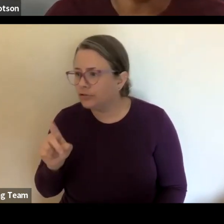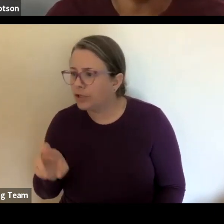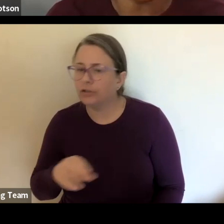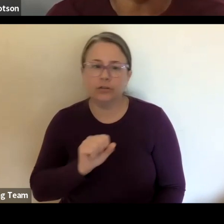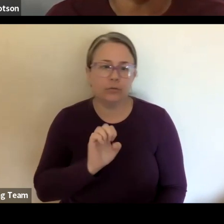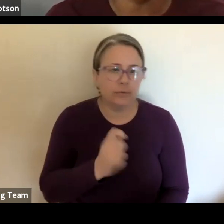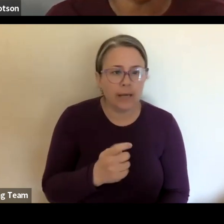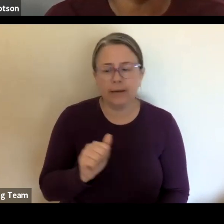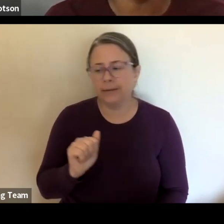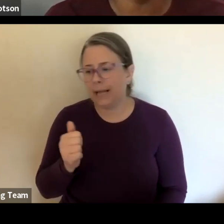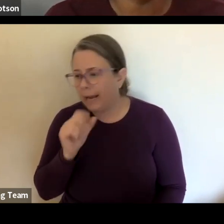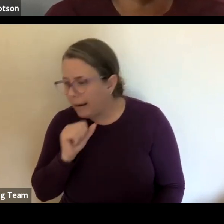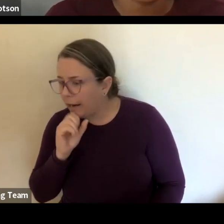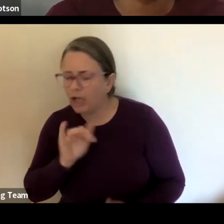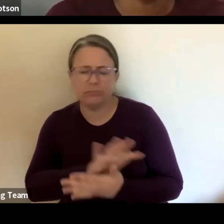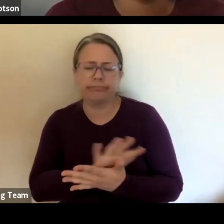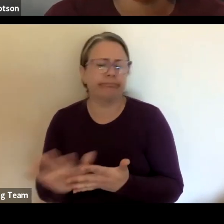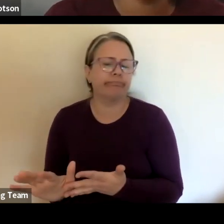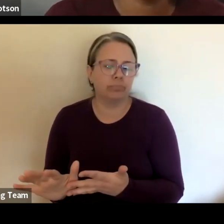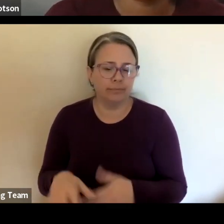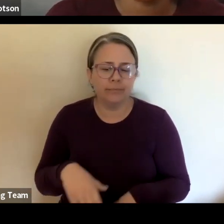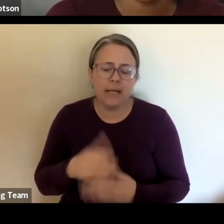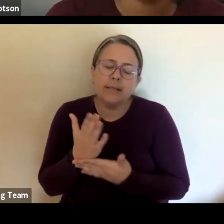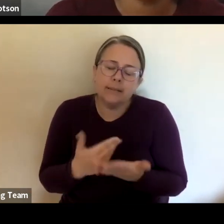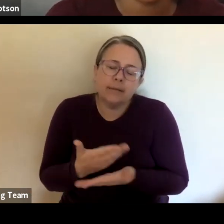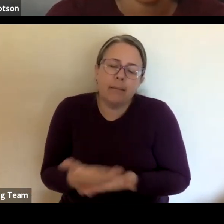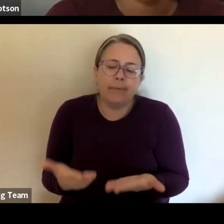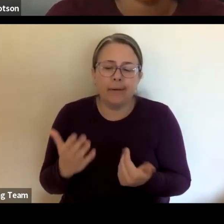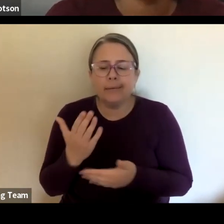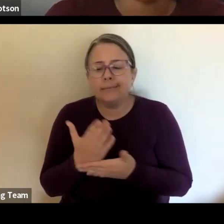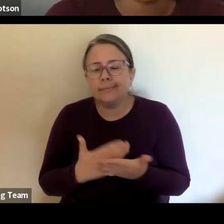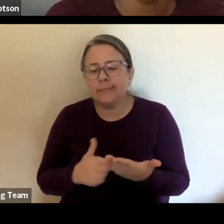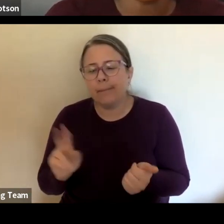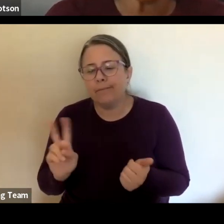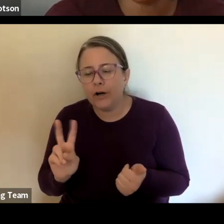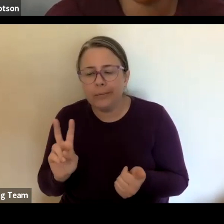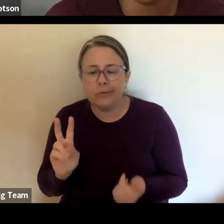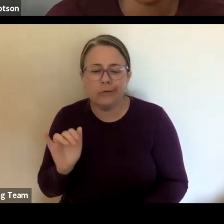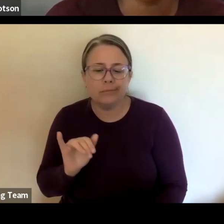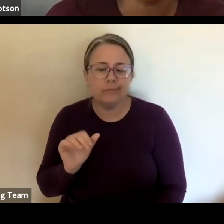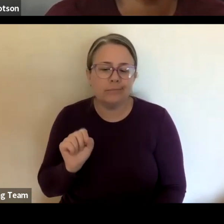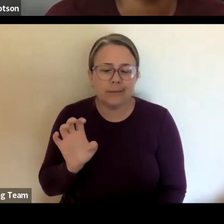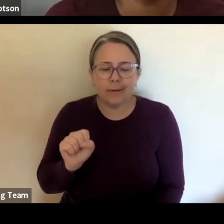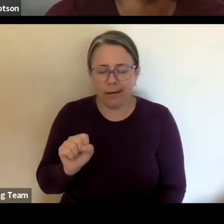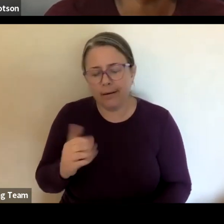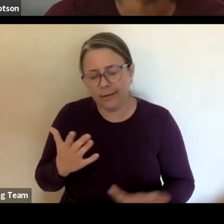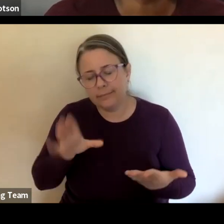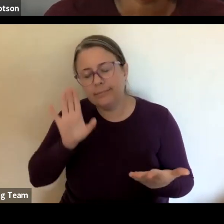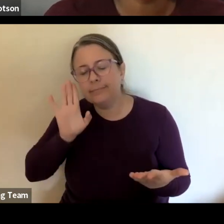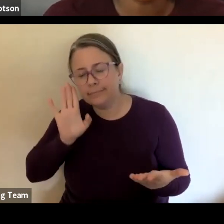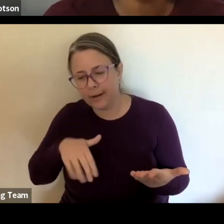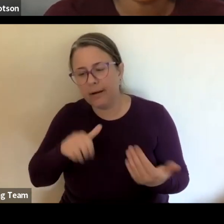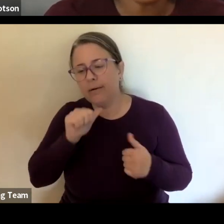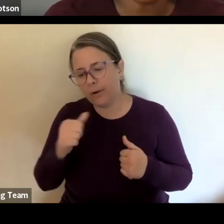always gather, but I don't know of any human researchers who don't have information about the other demographics.